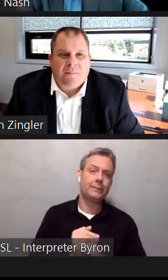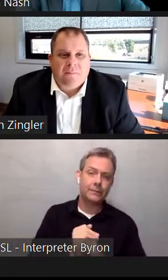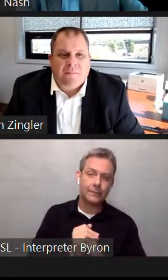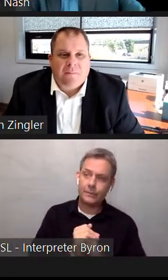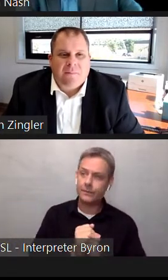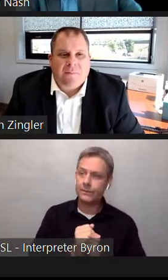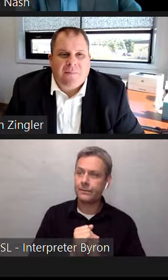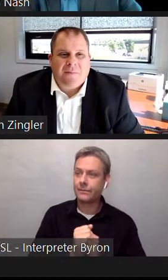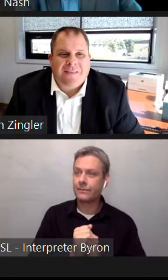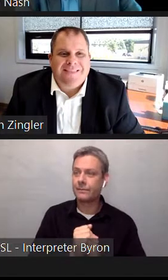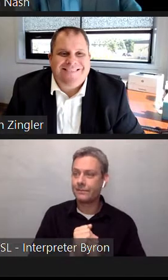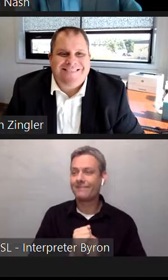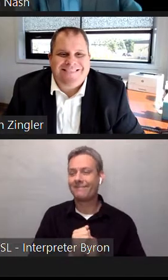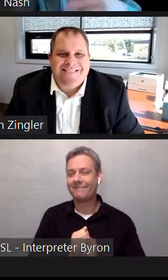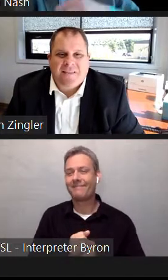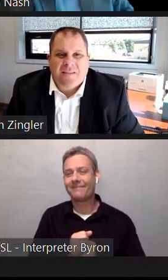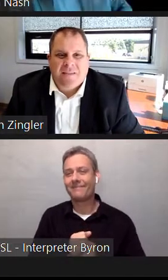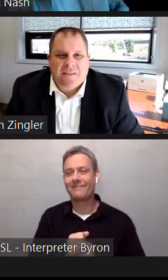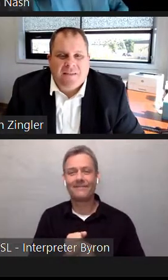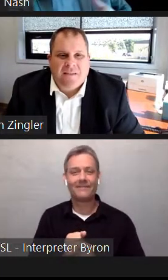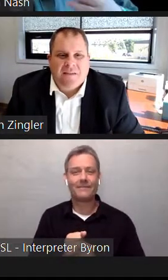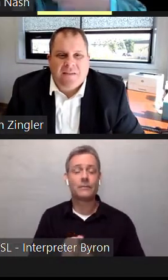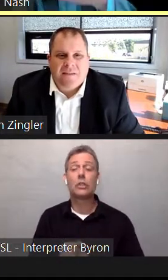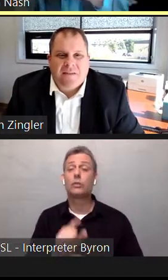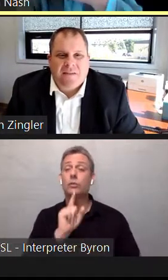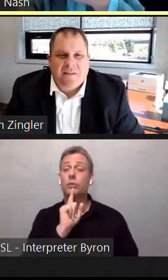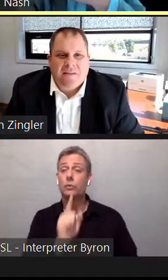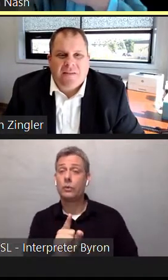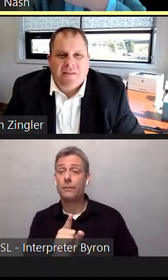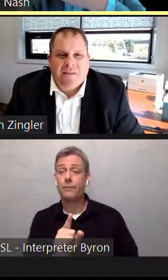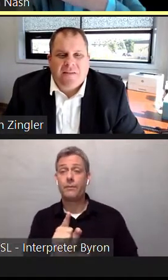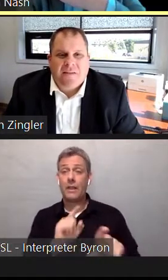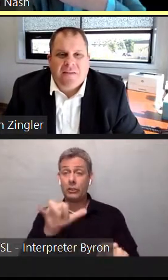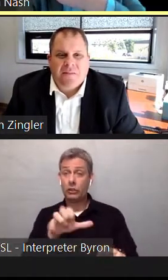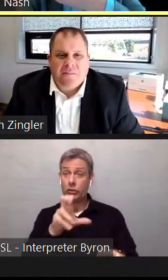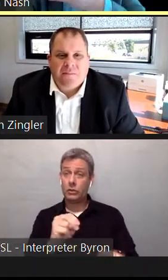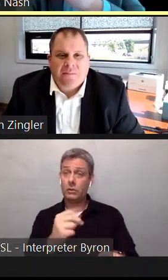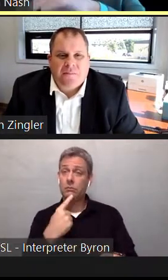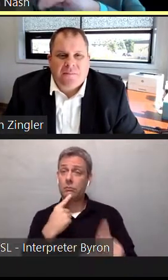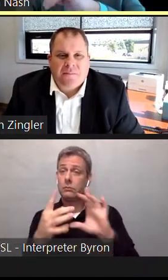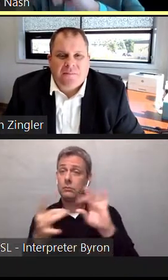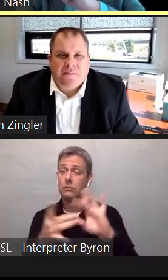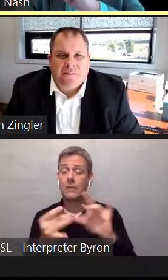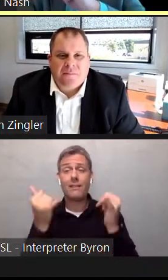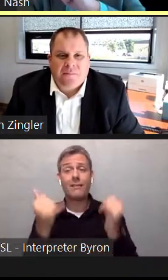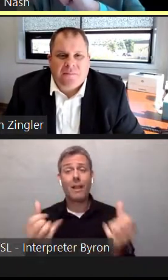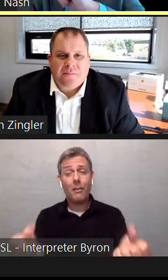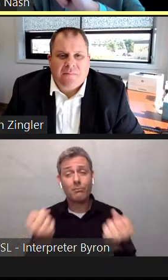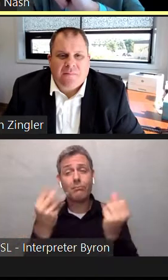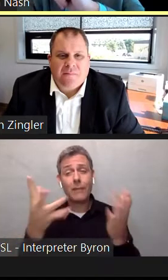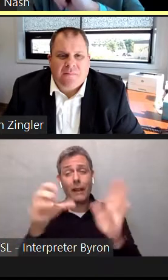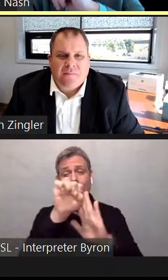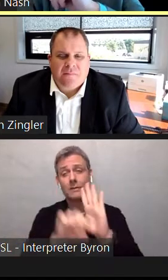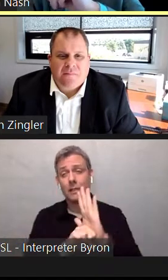We'll start with John. Sure. So like many states, North Carolina